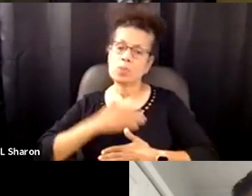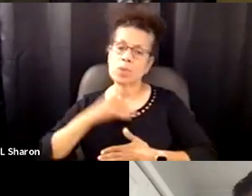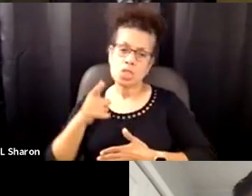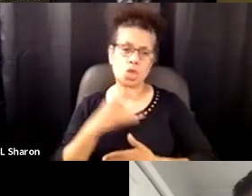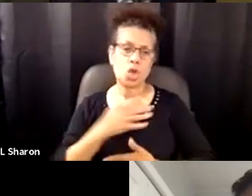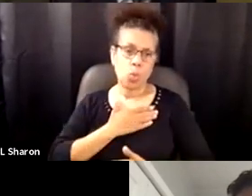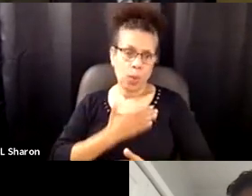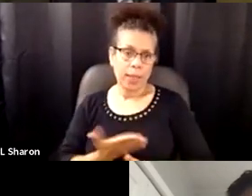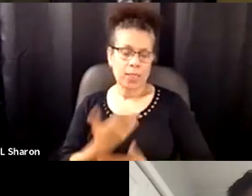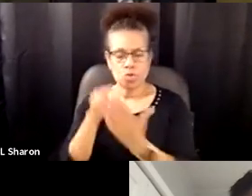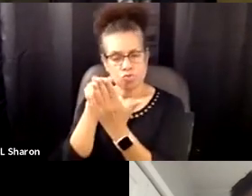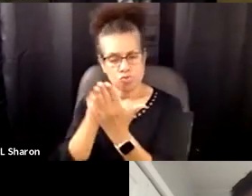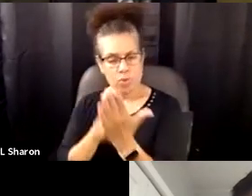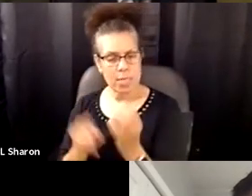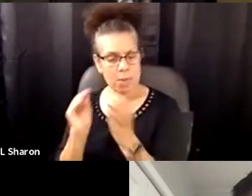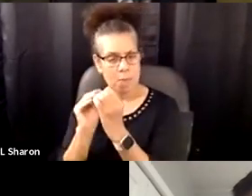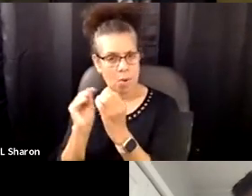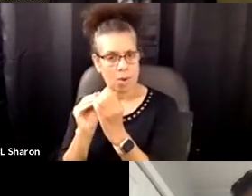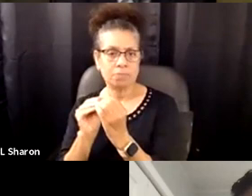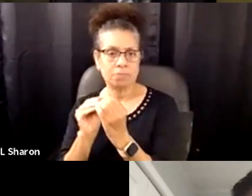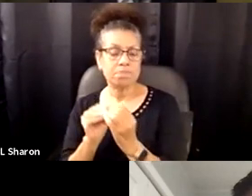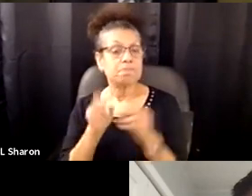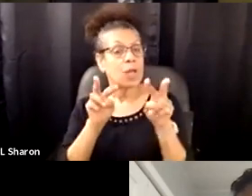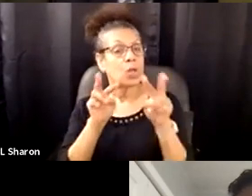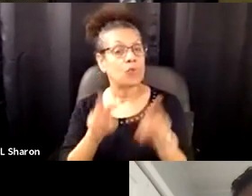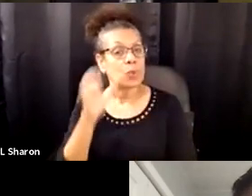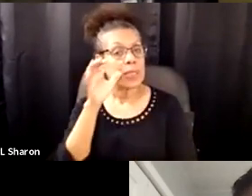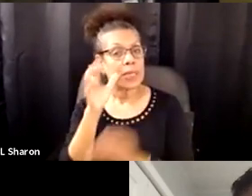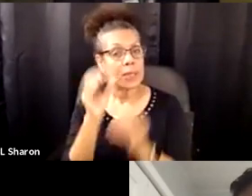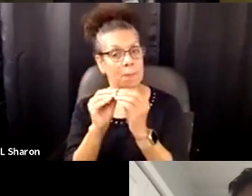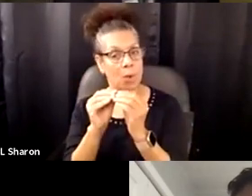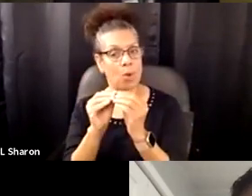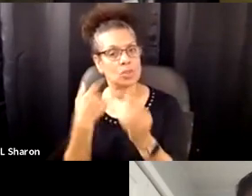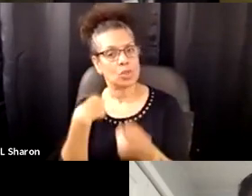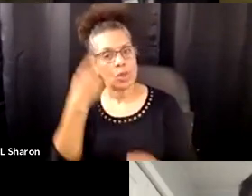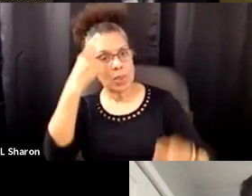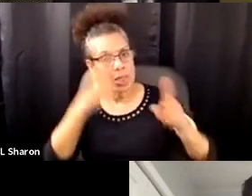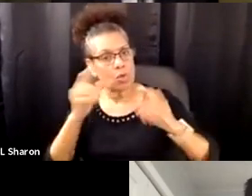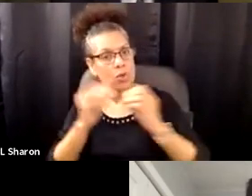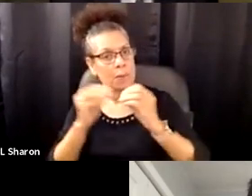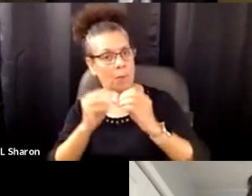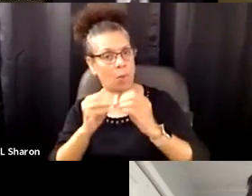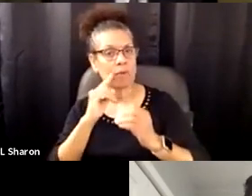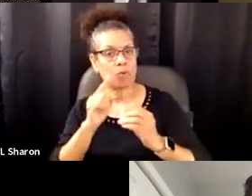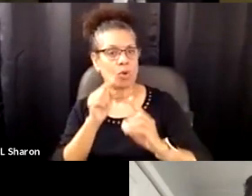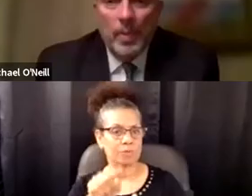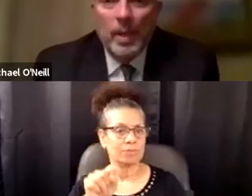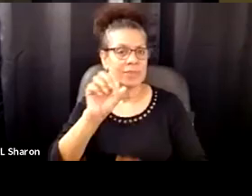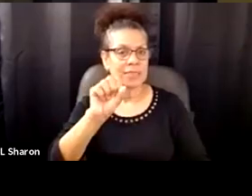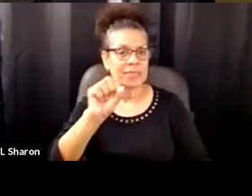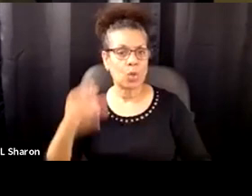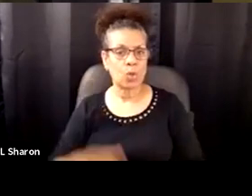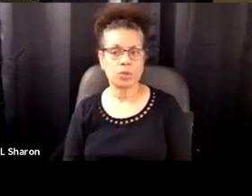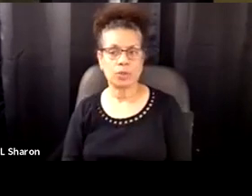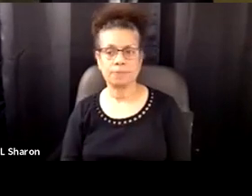and welcome the opportunity for you and or others to help us reach more consensus with some of these stakeholders mr o'neill i just